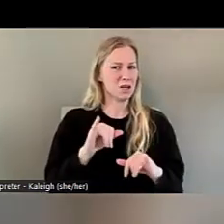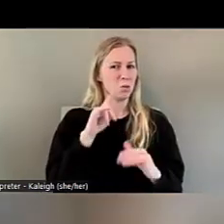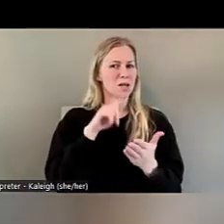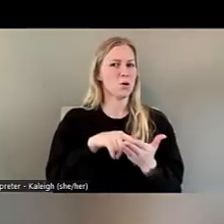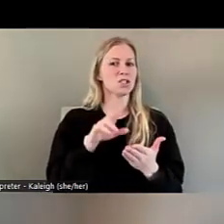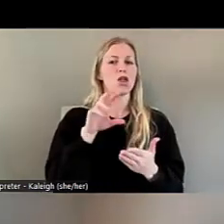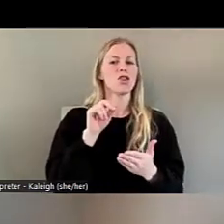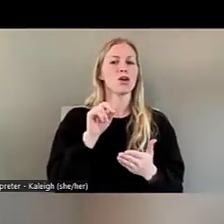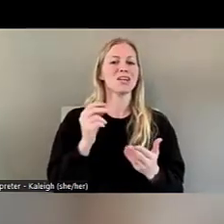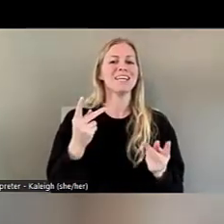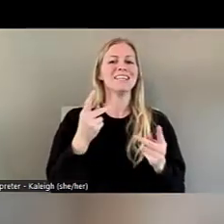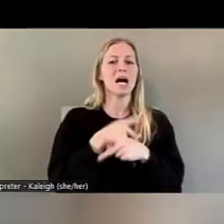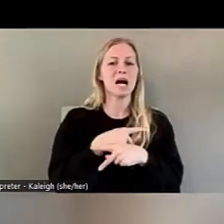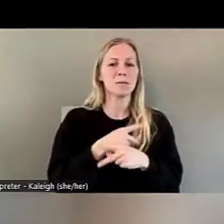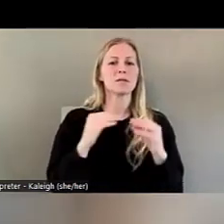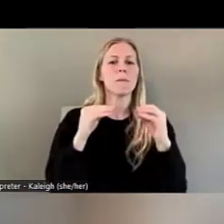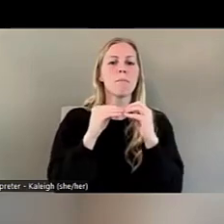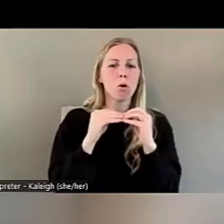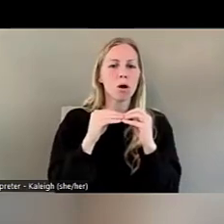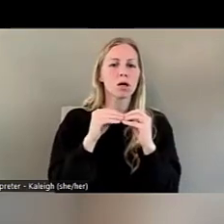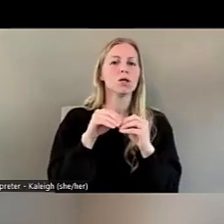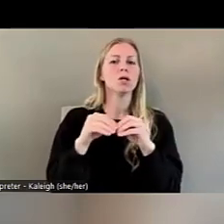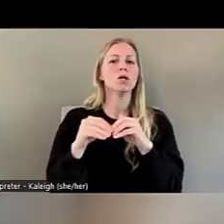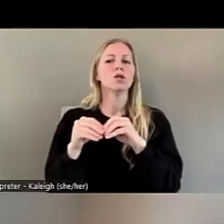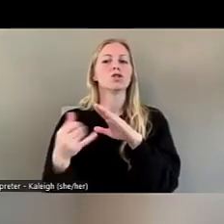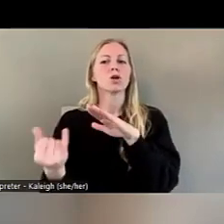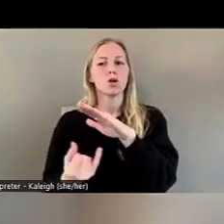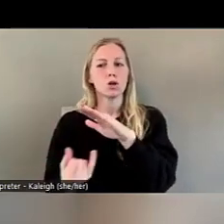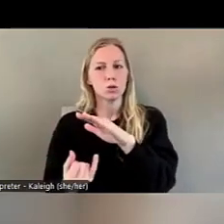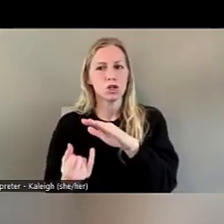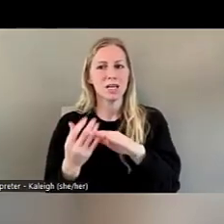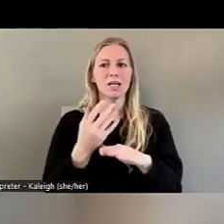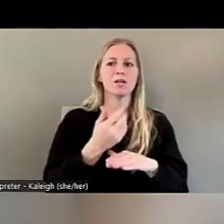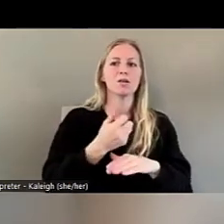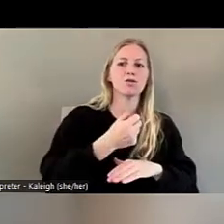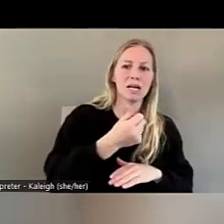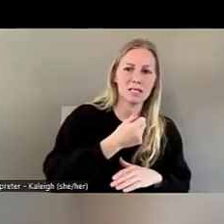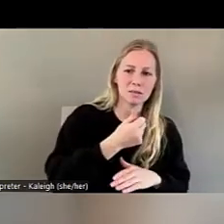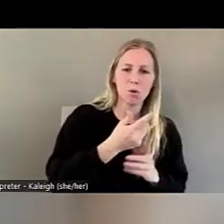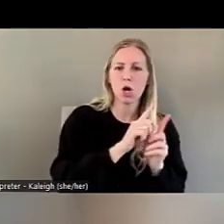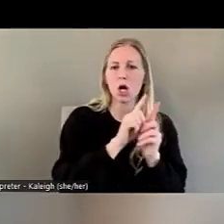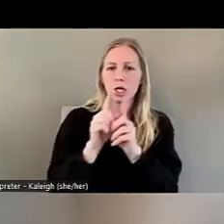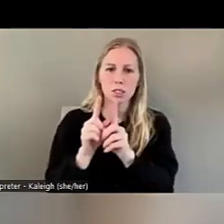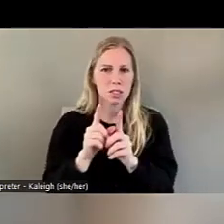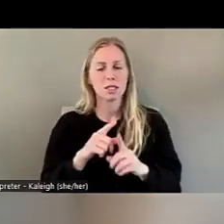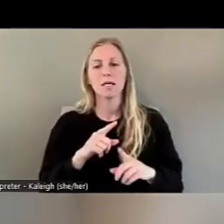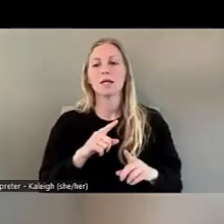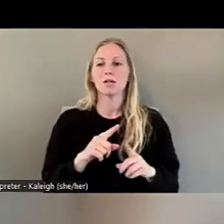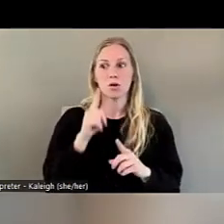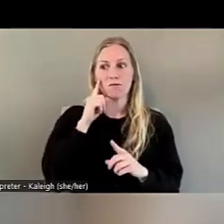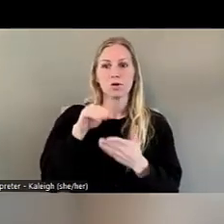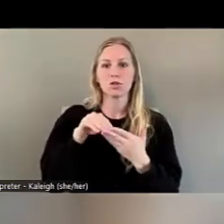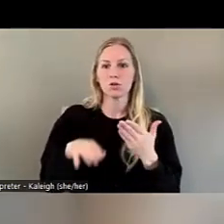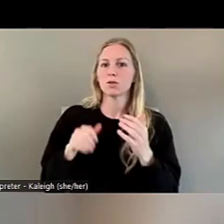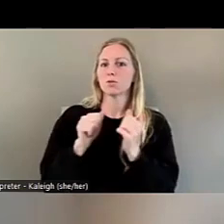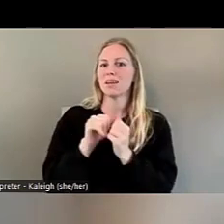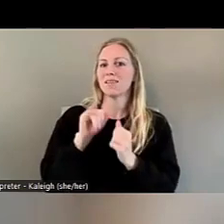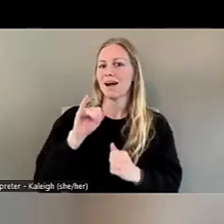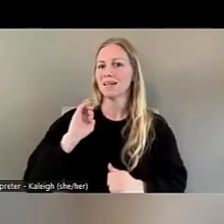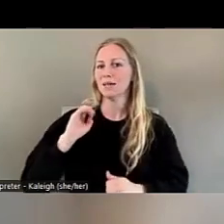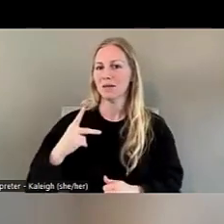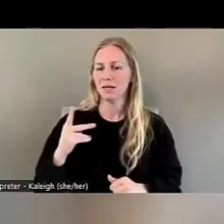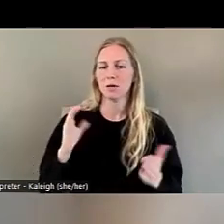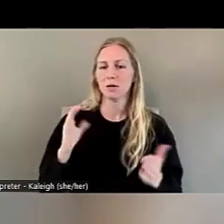seclusions, restraints, and transports per student with an IEP than per student without an IEP.